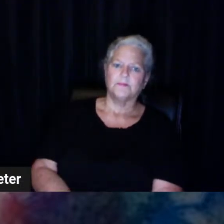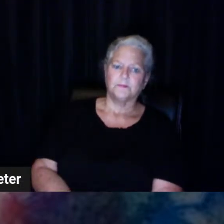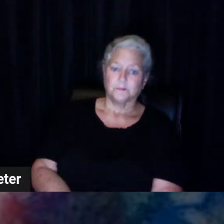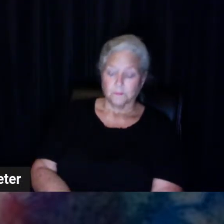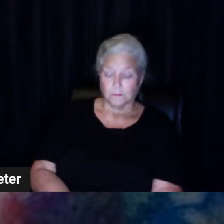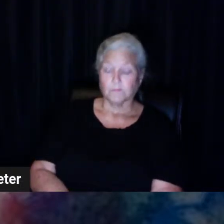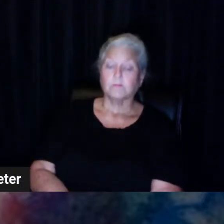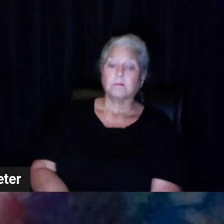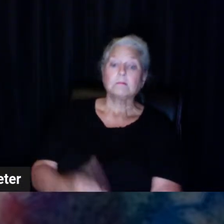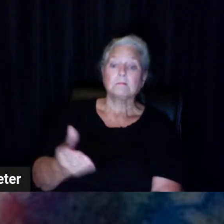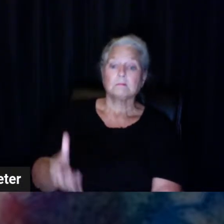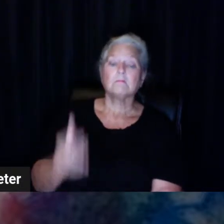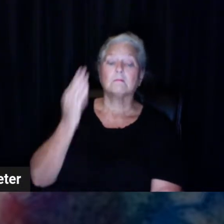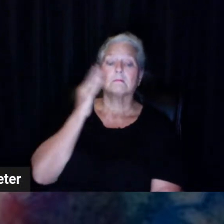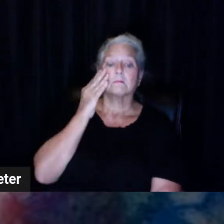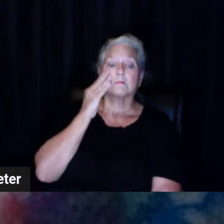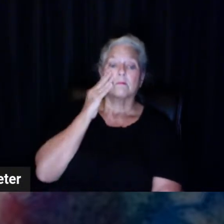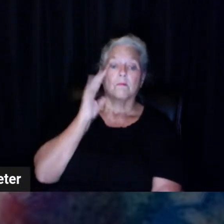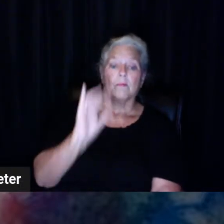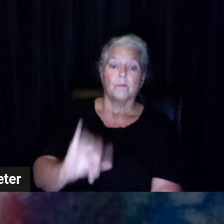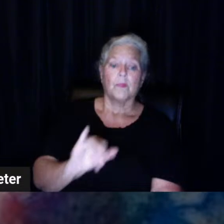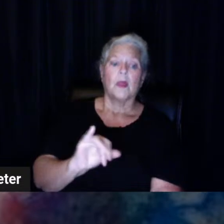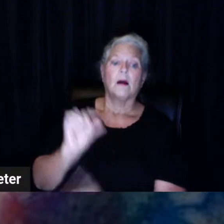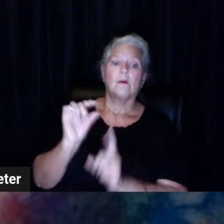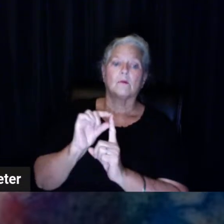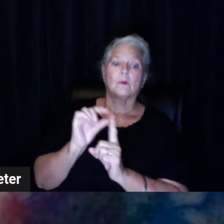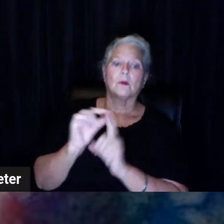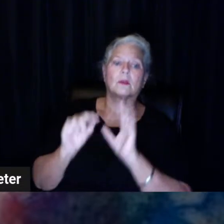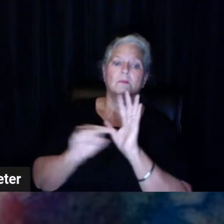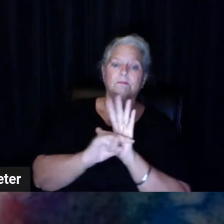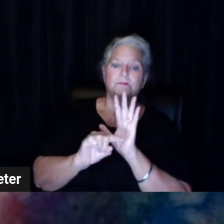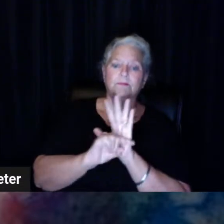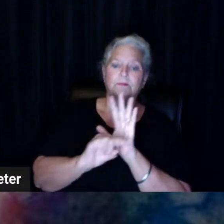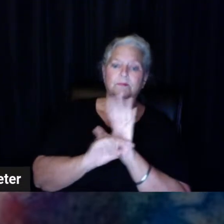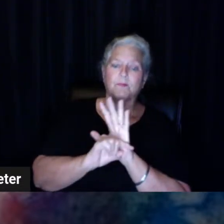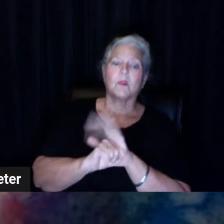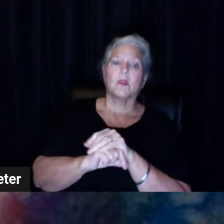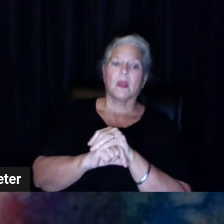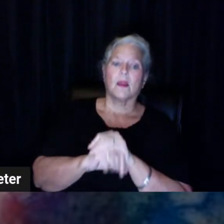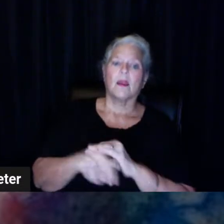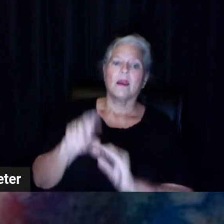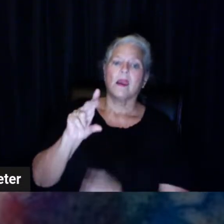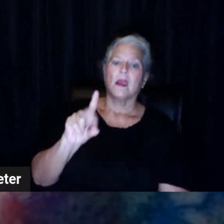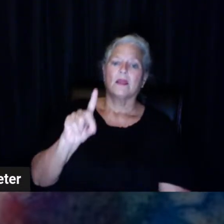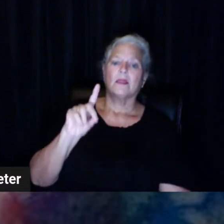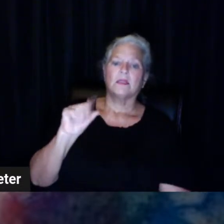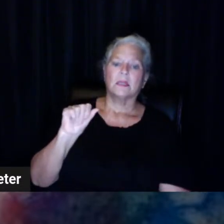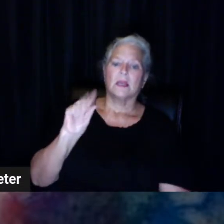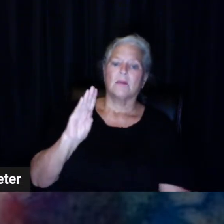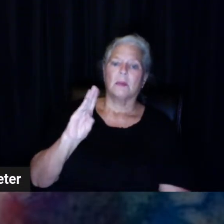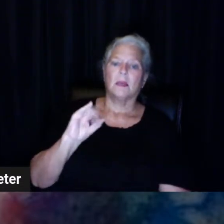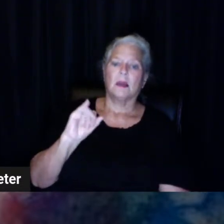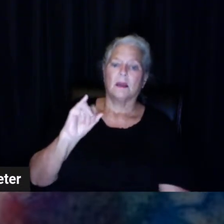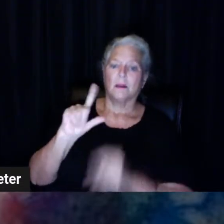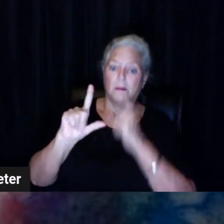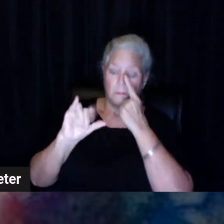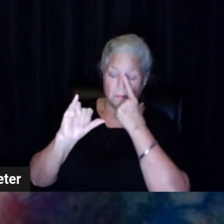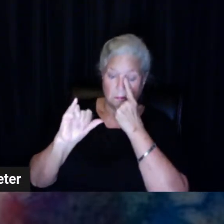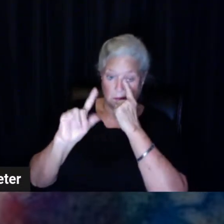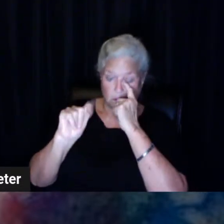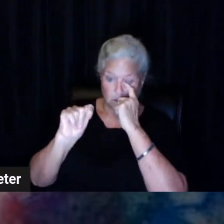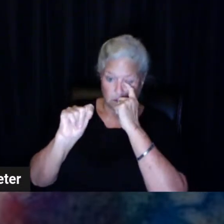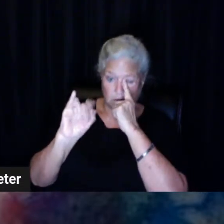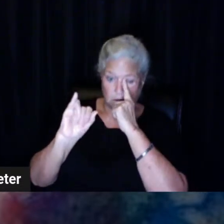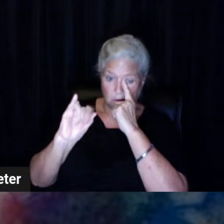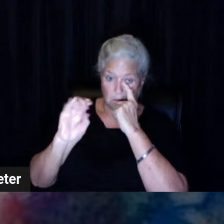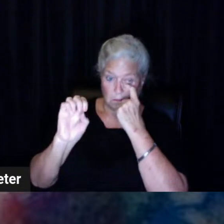So just be mindful of that word. It's just a negative. Like disabilities, I really don't like that word.